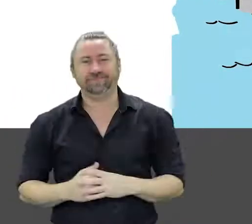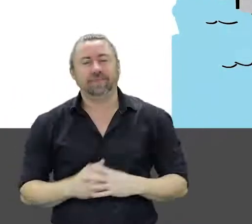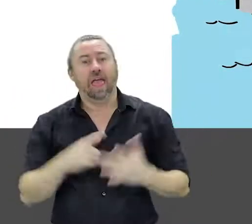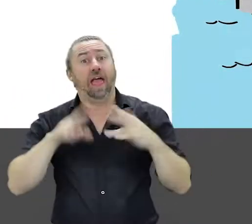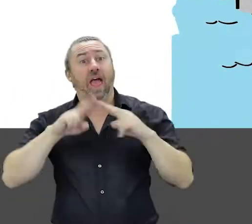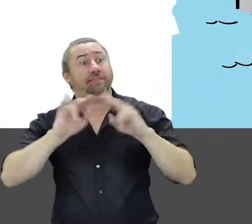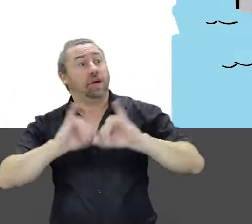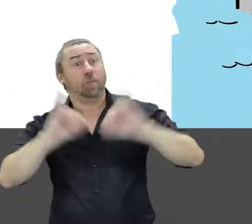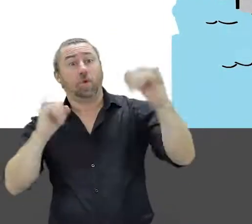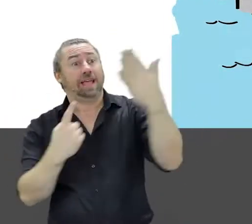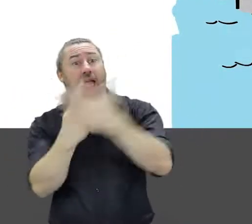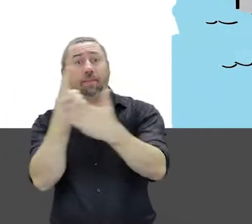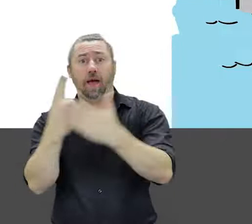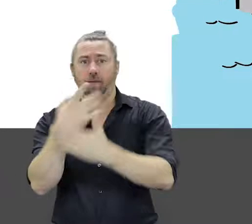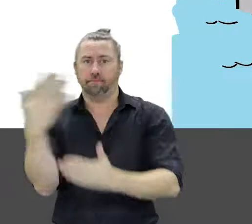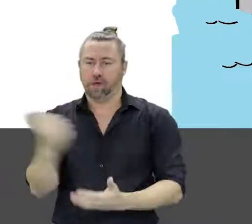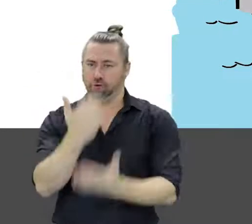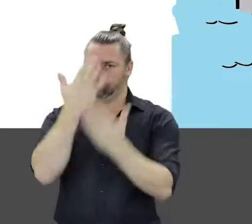directions of authorities.